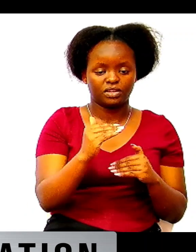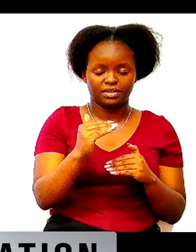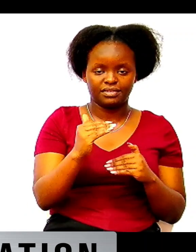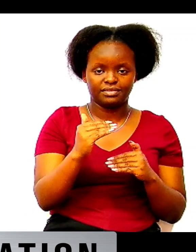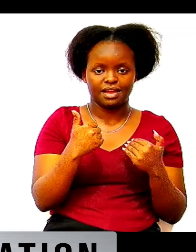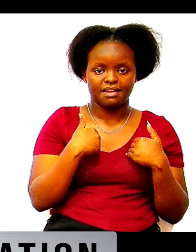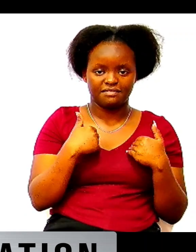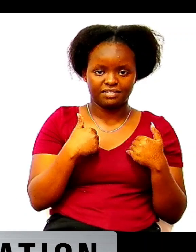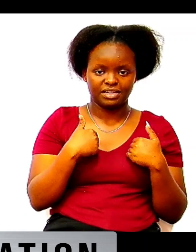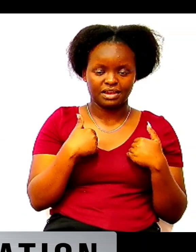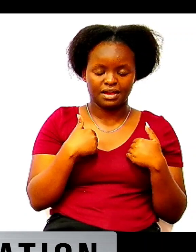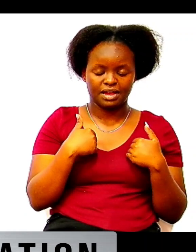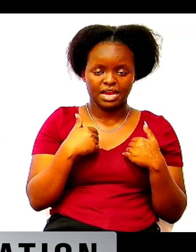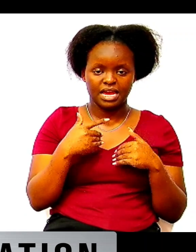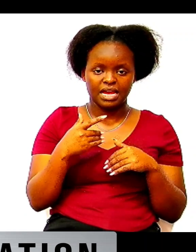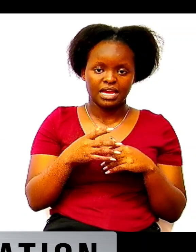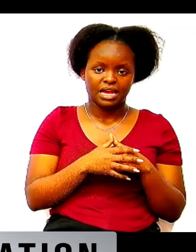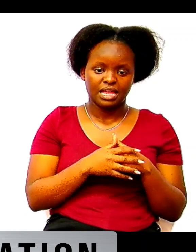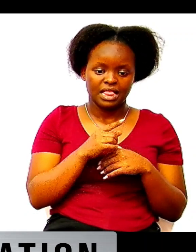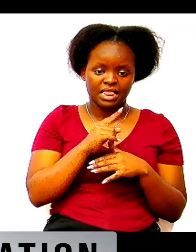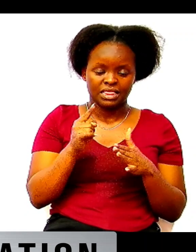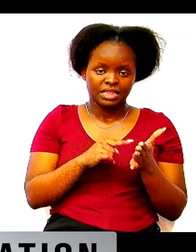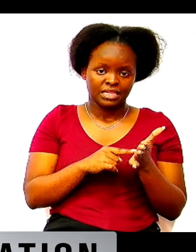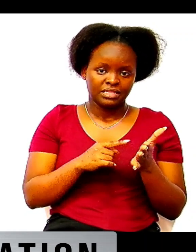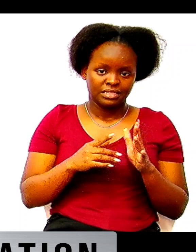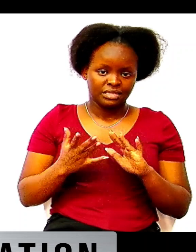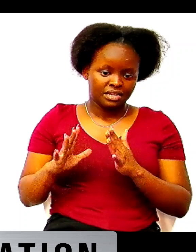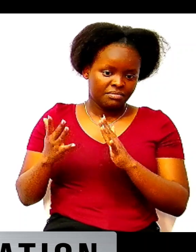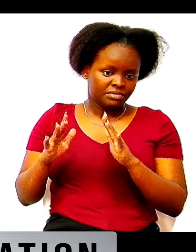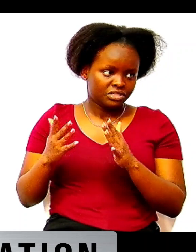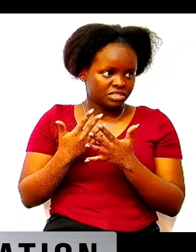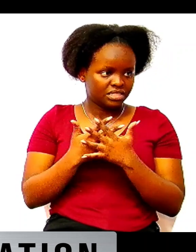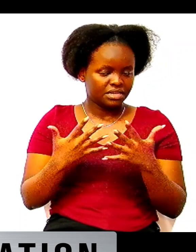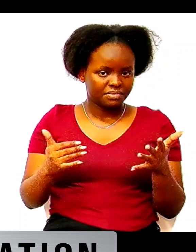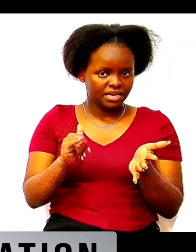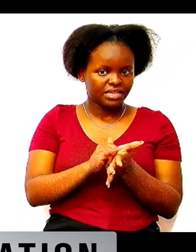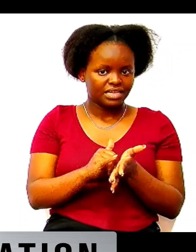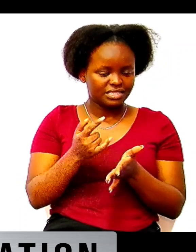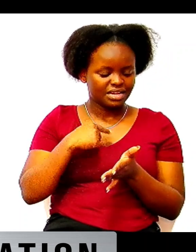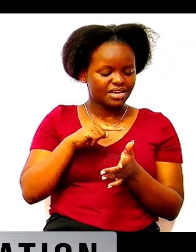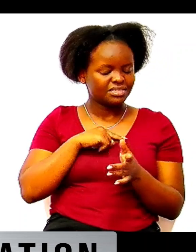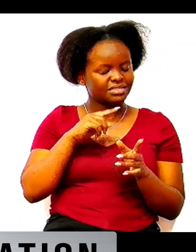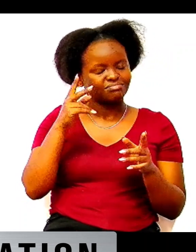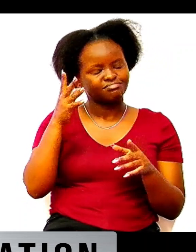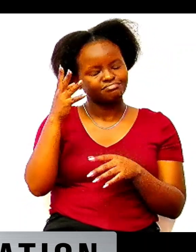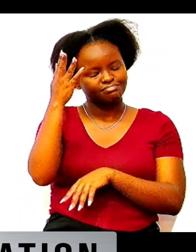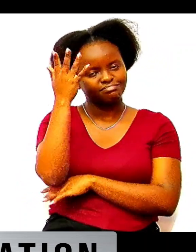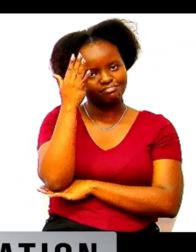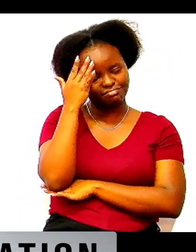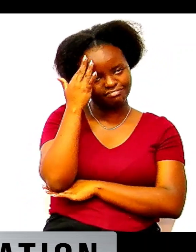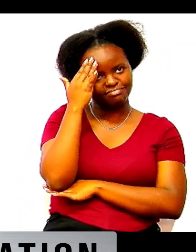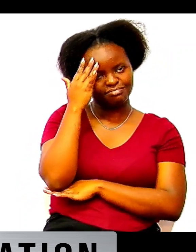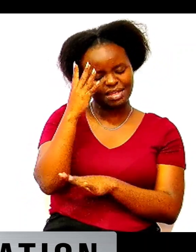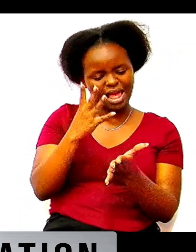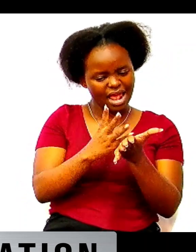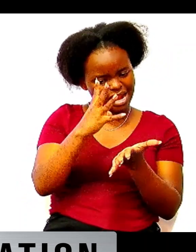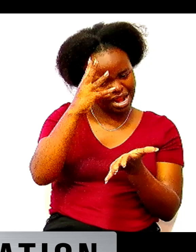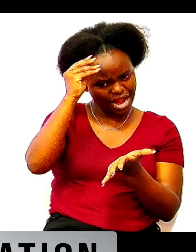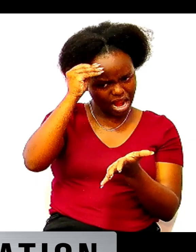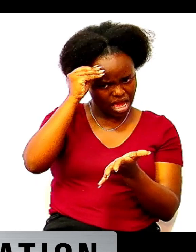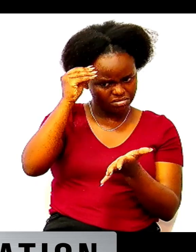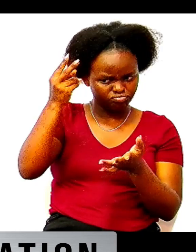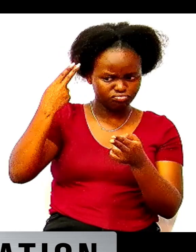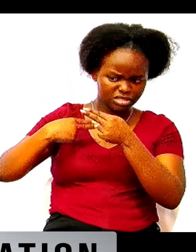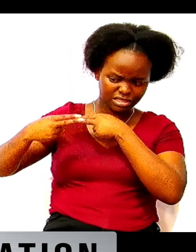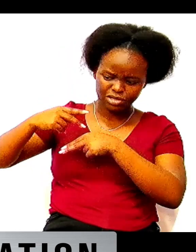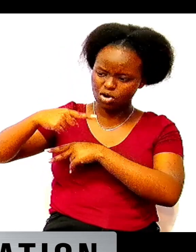these Madaraka Days and what have you should be something that we just reflect and basically learn our history, the right